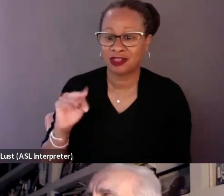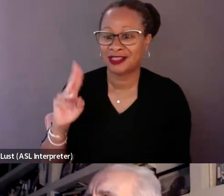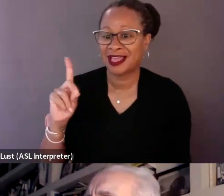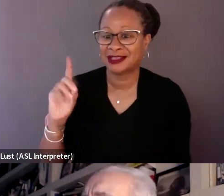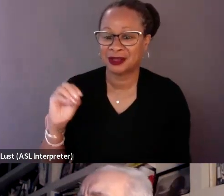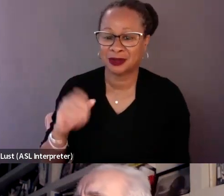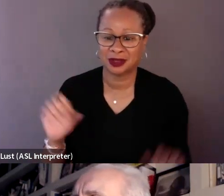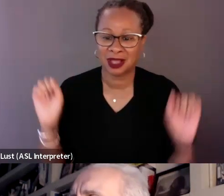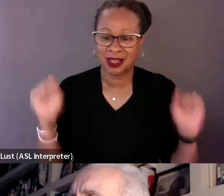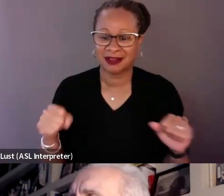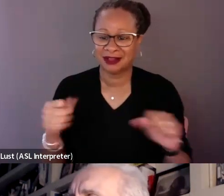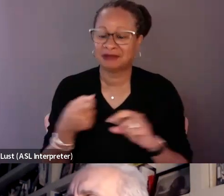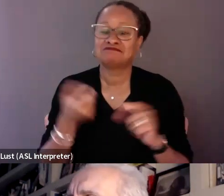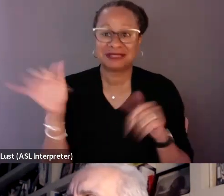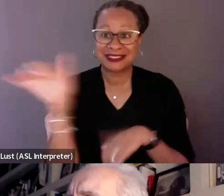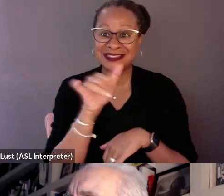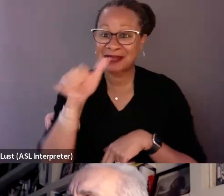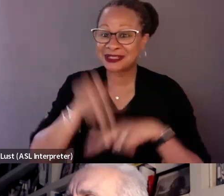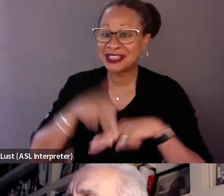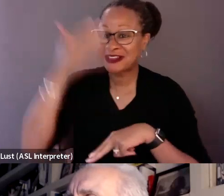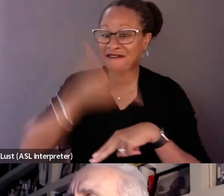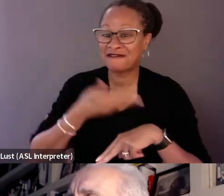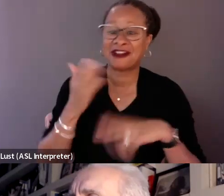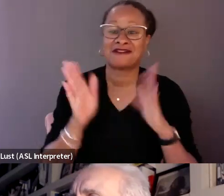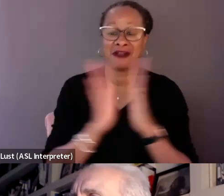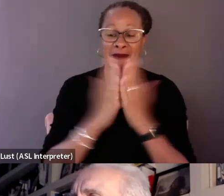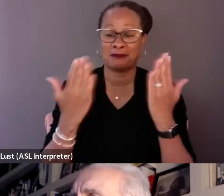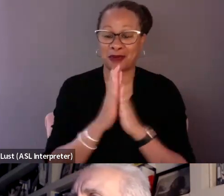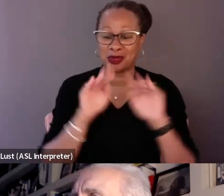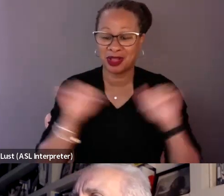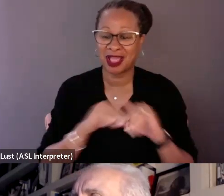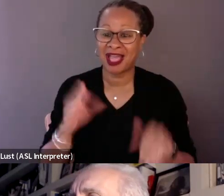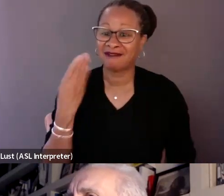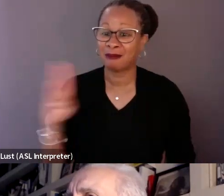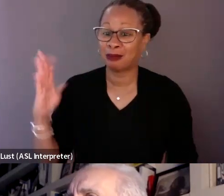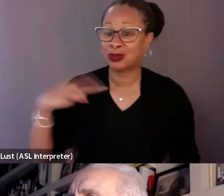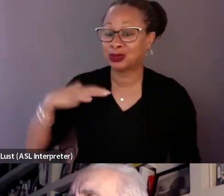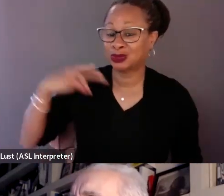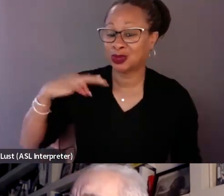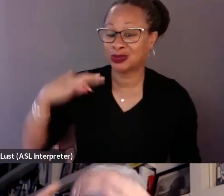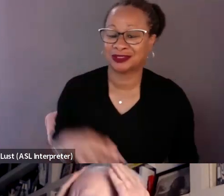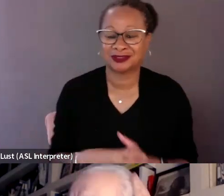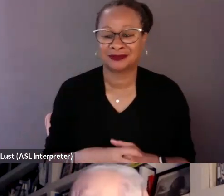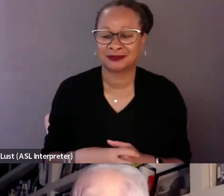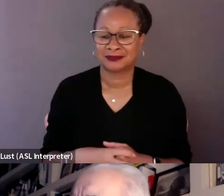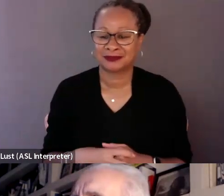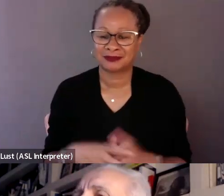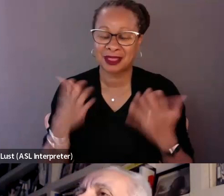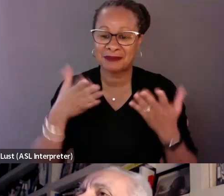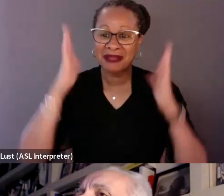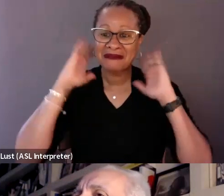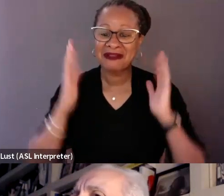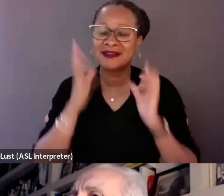I'm in front of a bookcase too at my home in Madrid. I have a blue t-shirt and